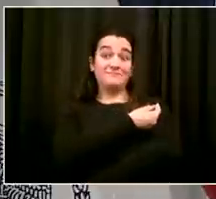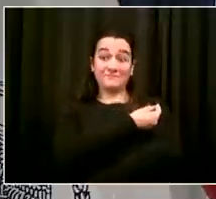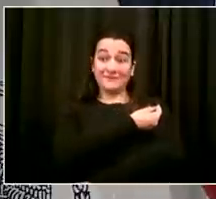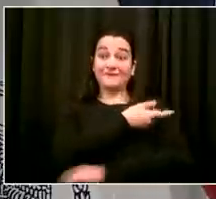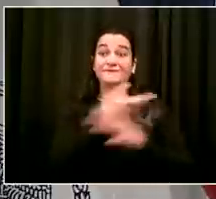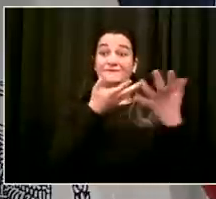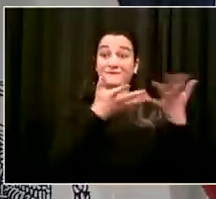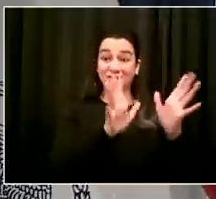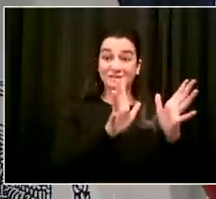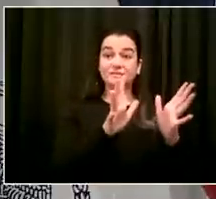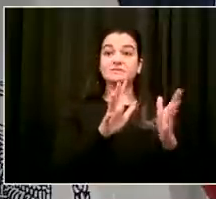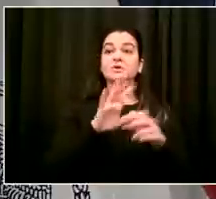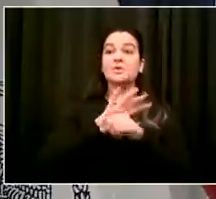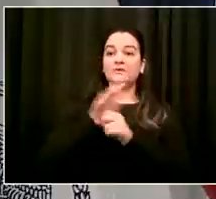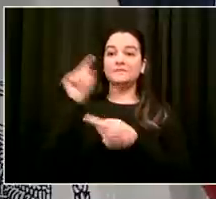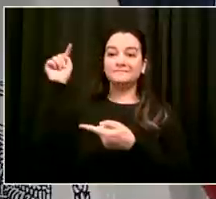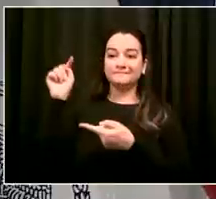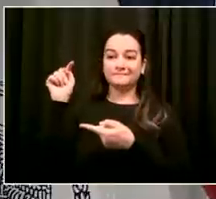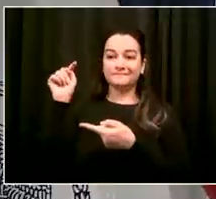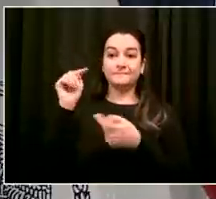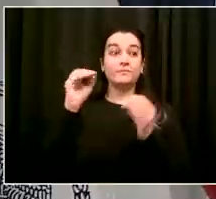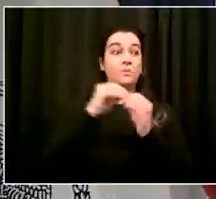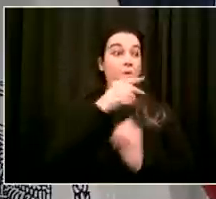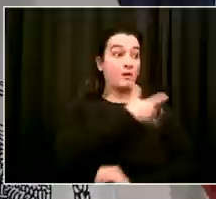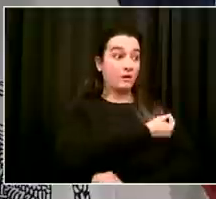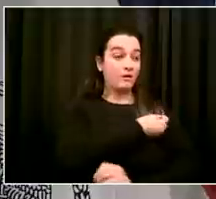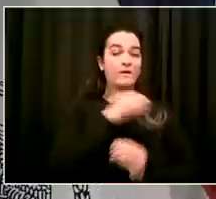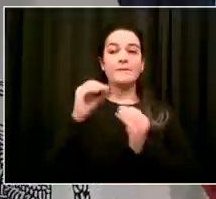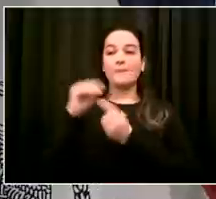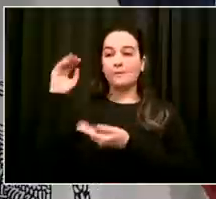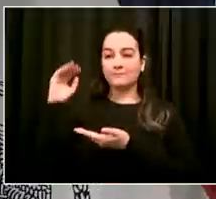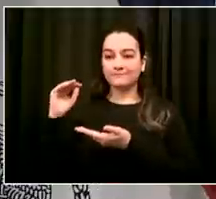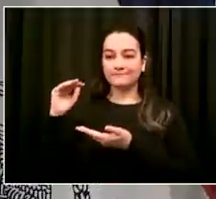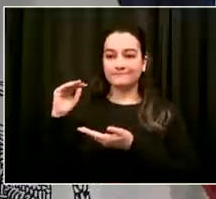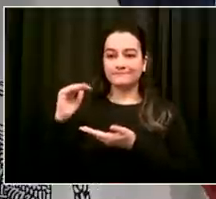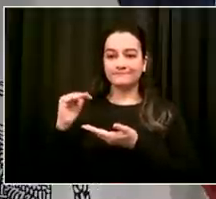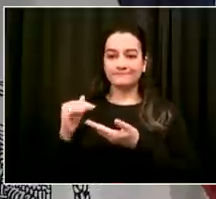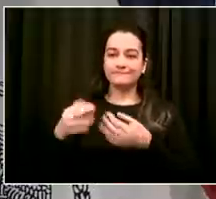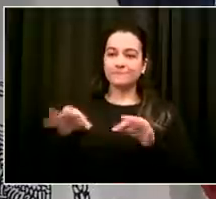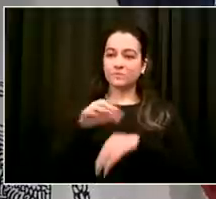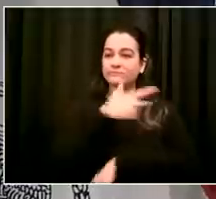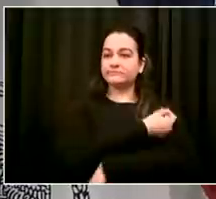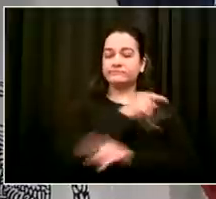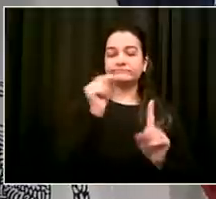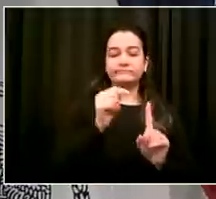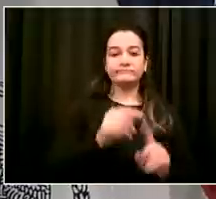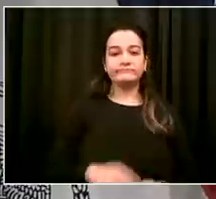more and more and more doses so we can continue to keep this city safe. Thank you, everyone.